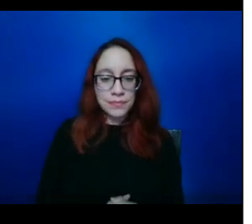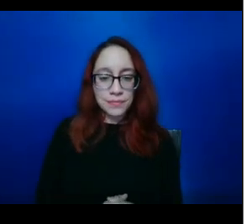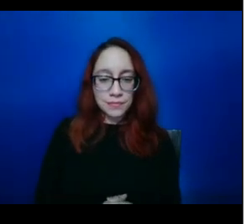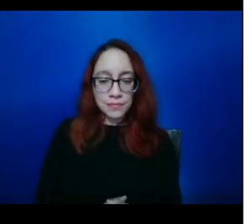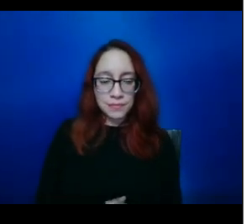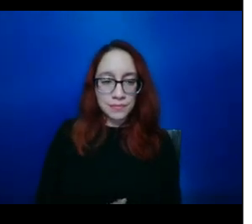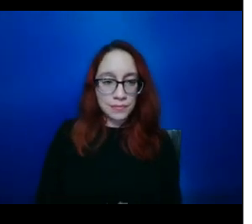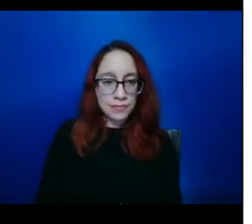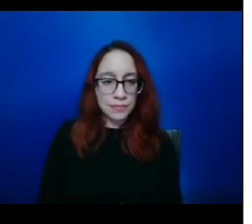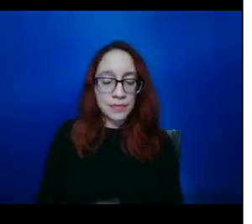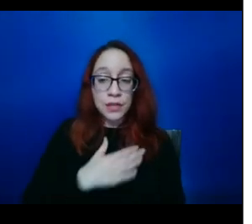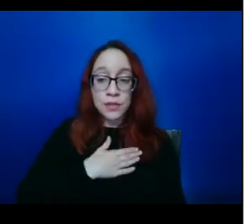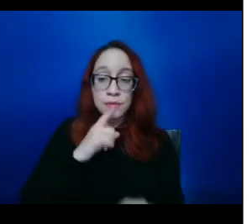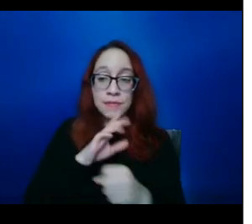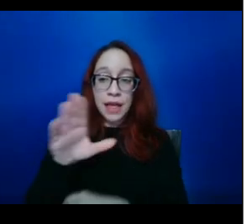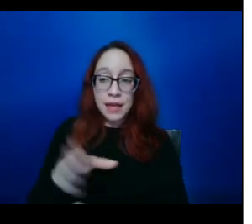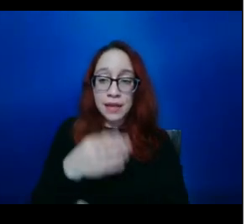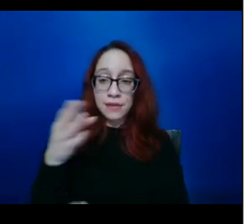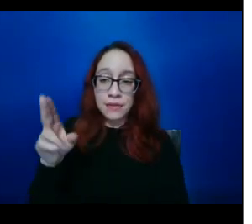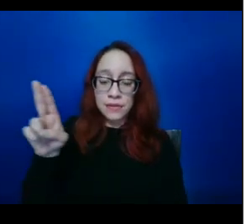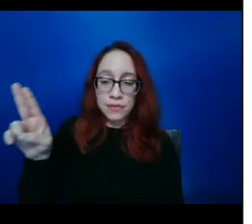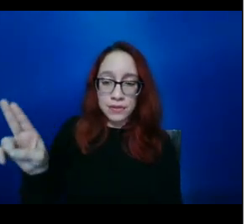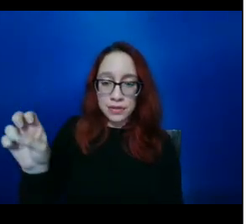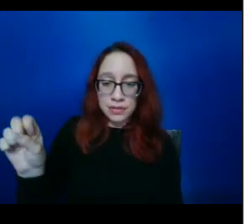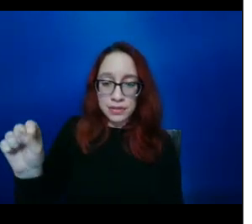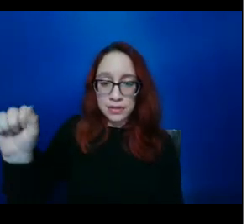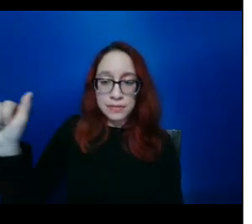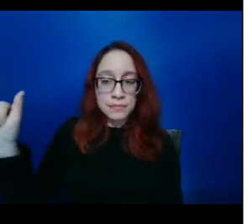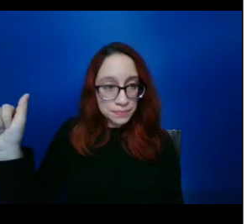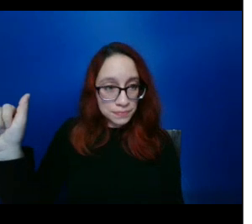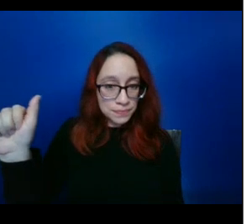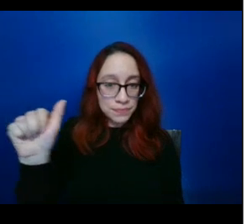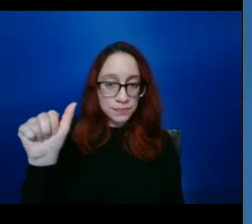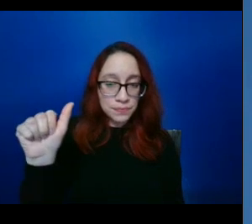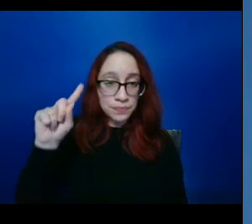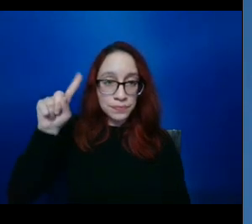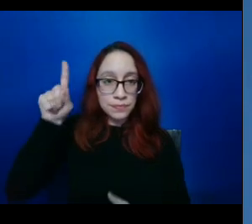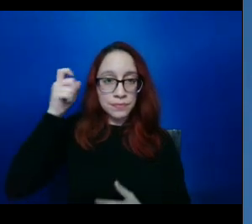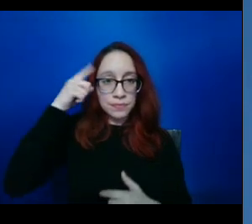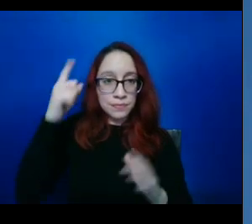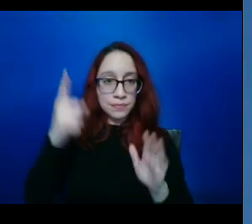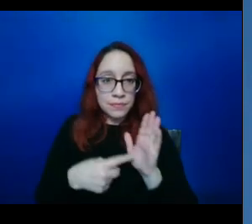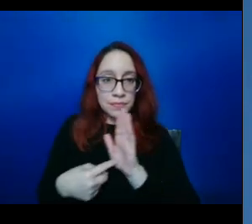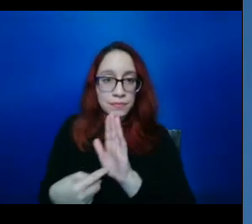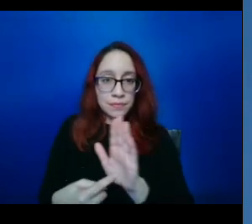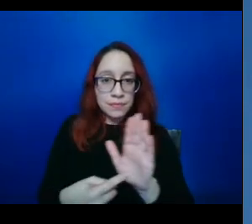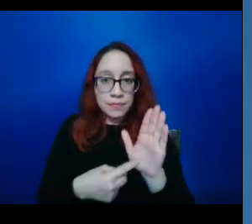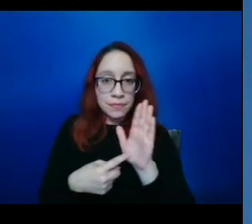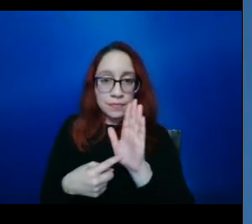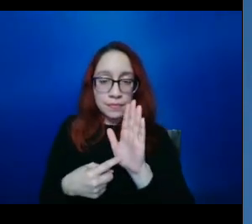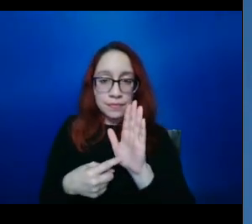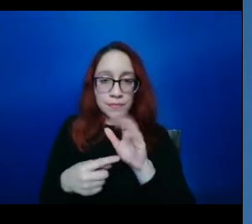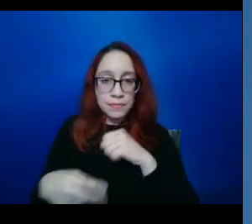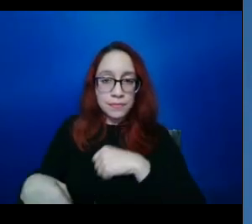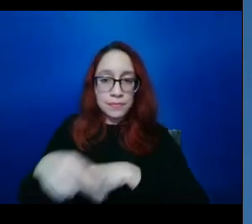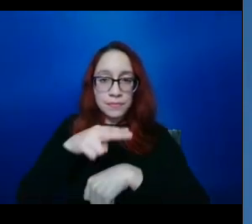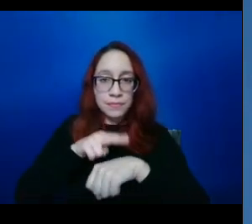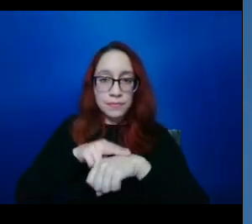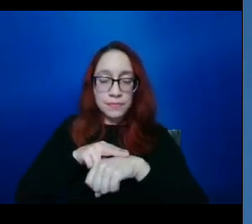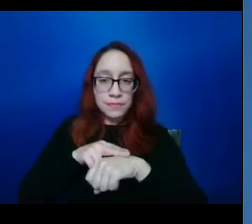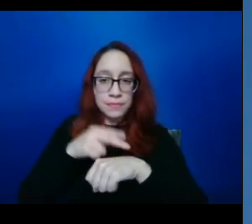I pledge allegiance to the flag of the United States of America and to the republic for which it stands,